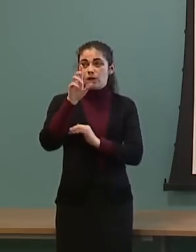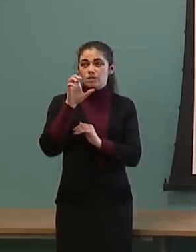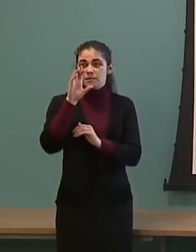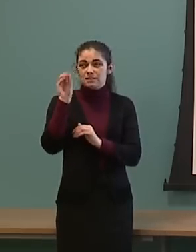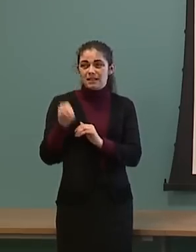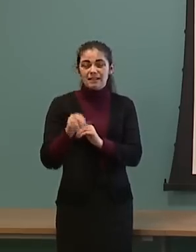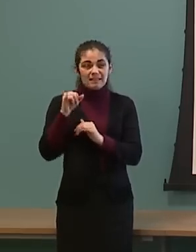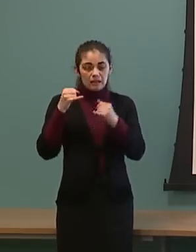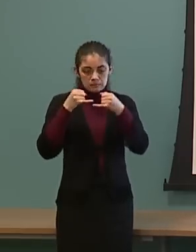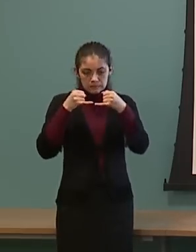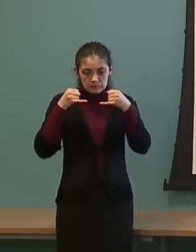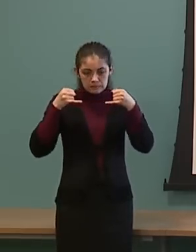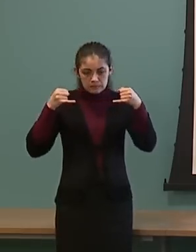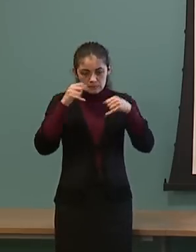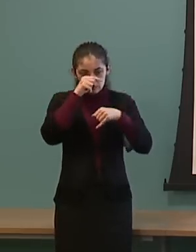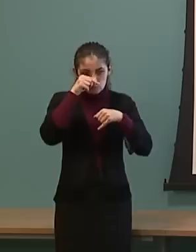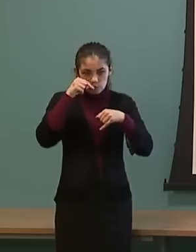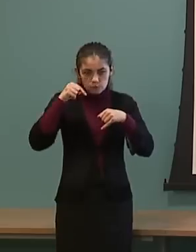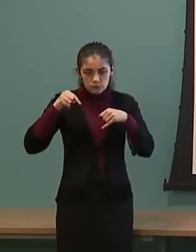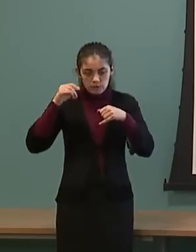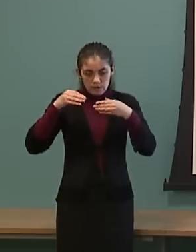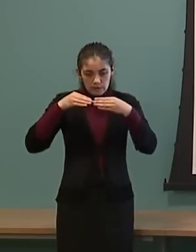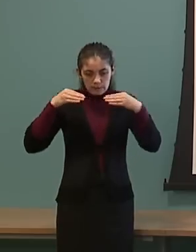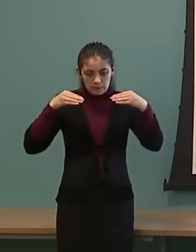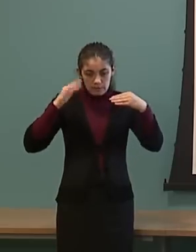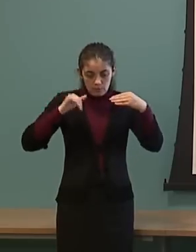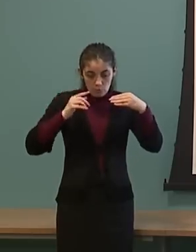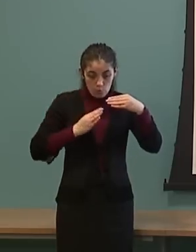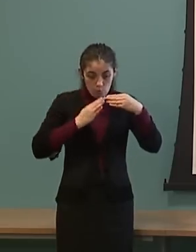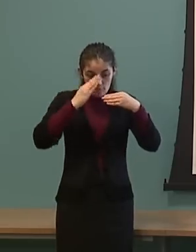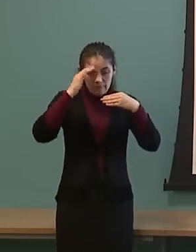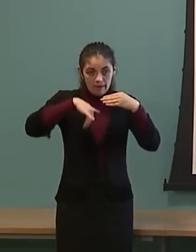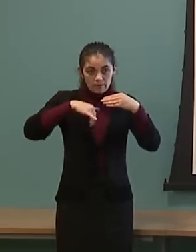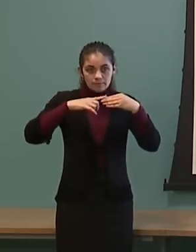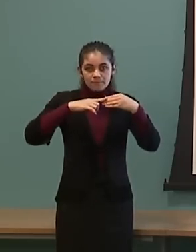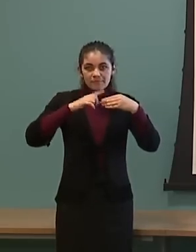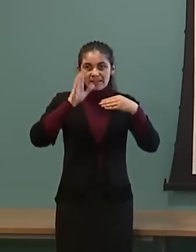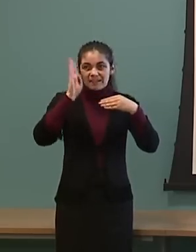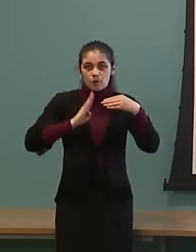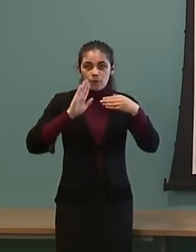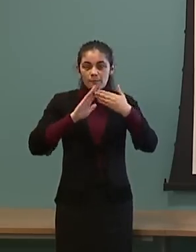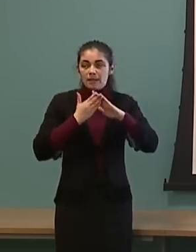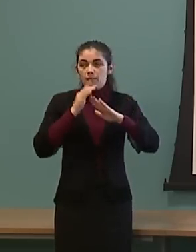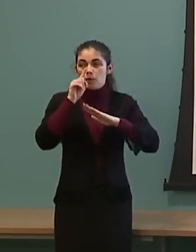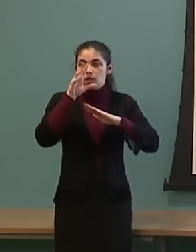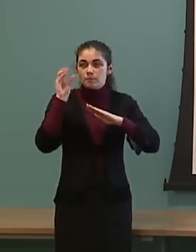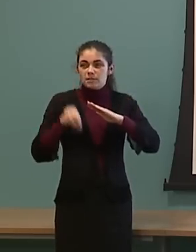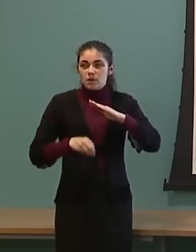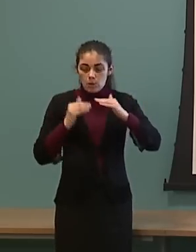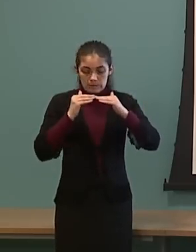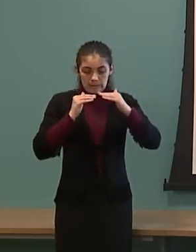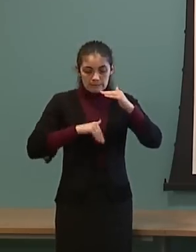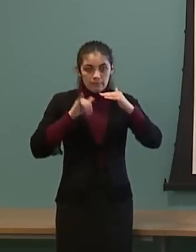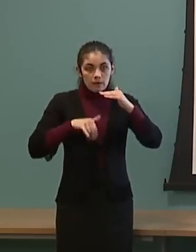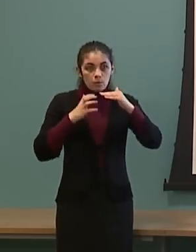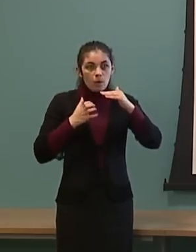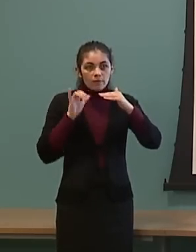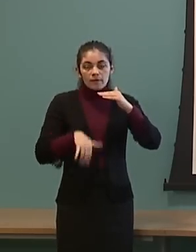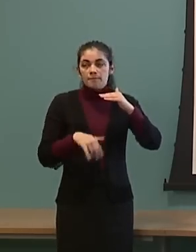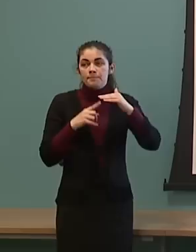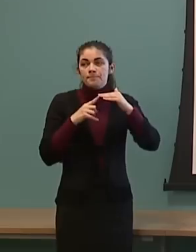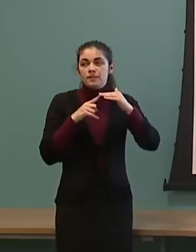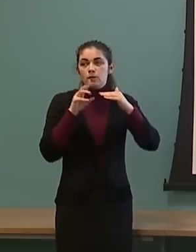that dotted line a few slides ago. That would explain when we're at 100%. We never want to get to 100%. We want to stay below that. So